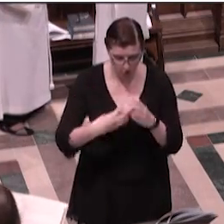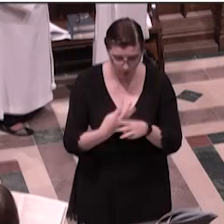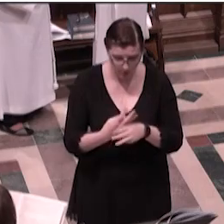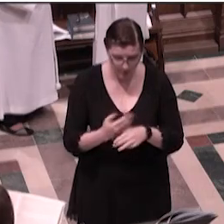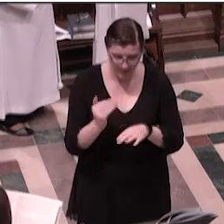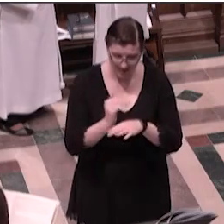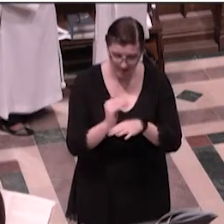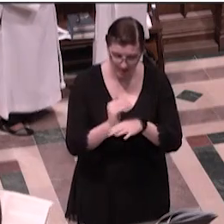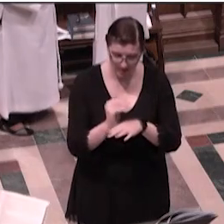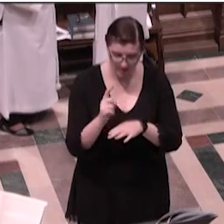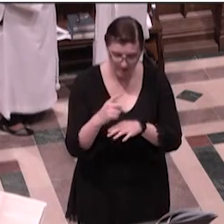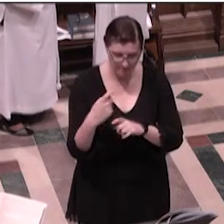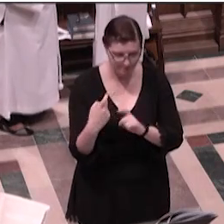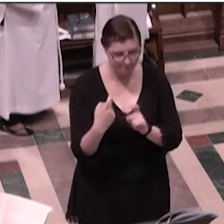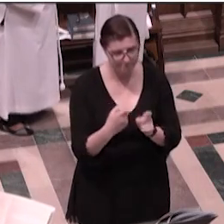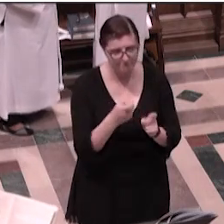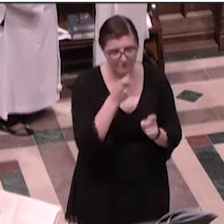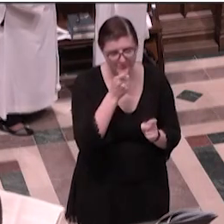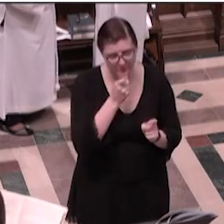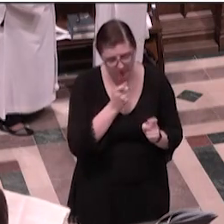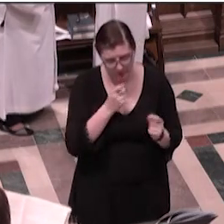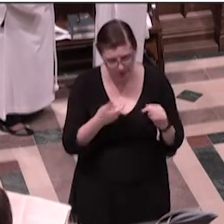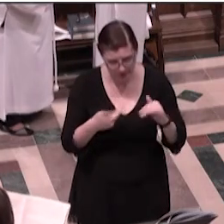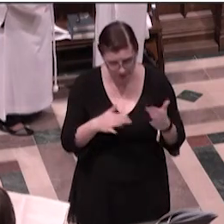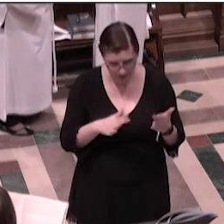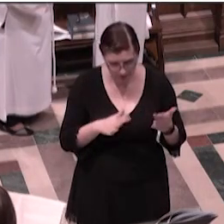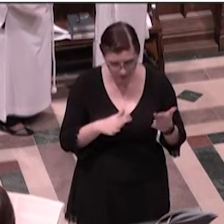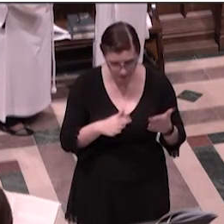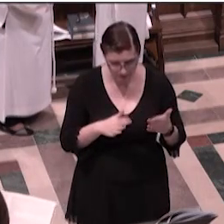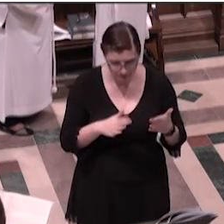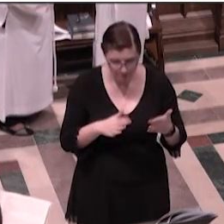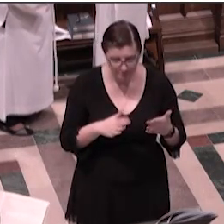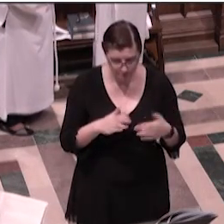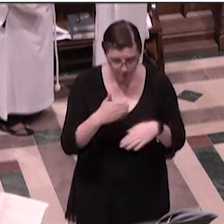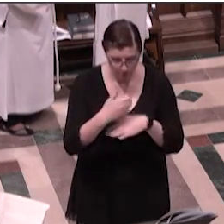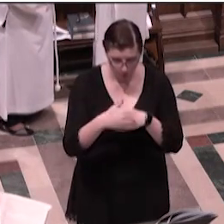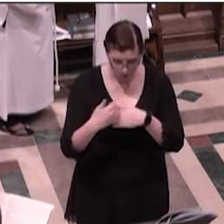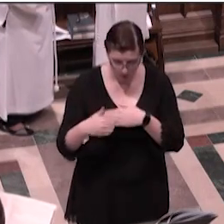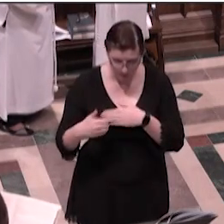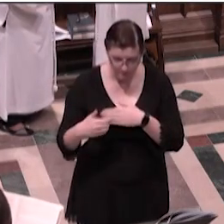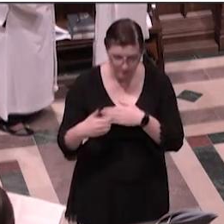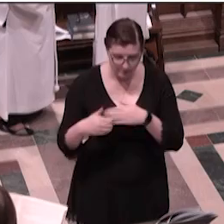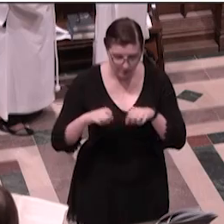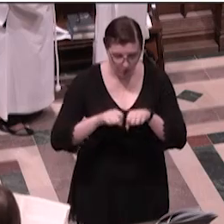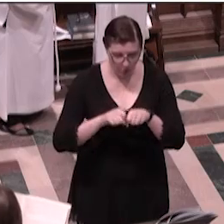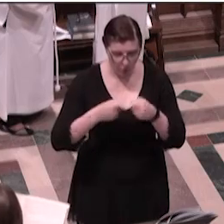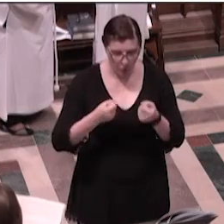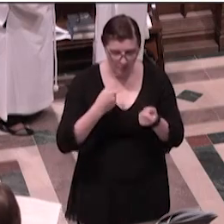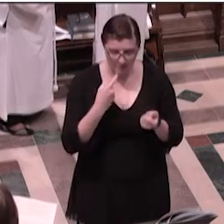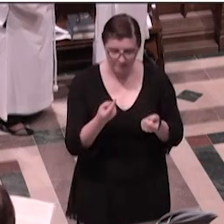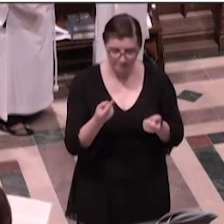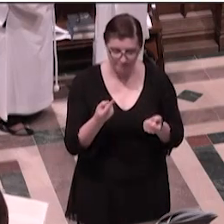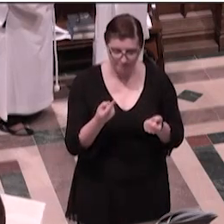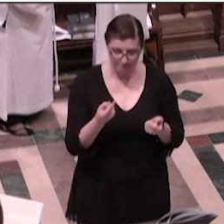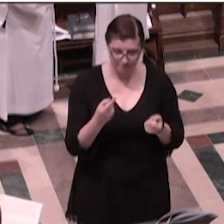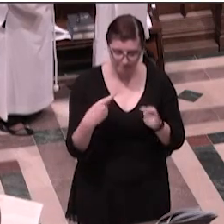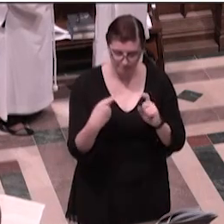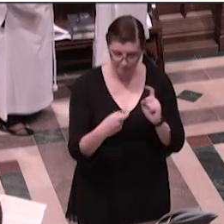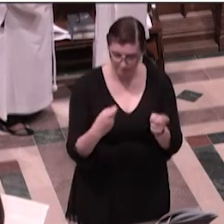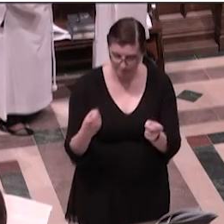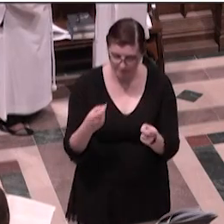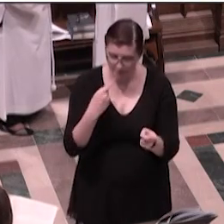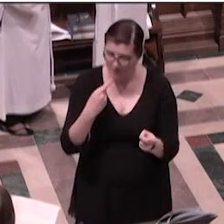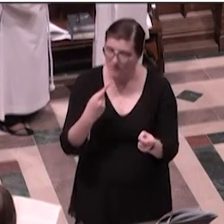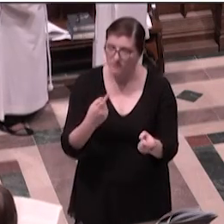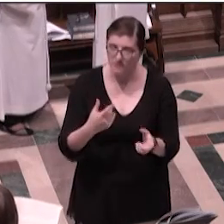Jesus Christ took bread. And when he had given thanks to you, he broke it and gave it to his disciples and said, "Take,